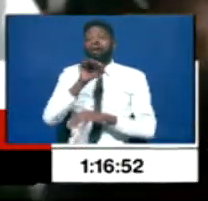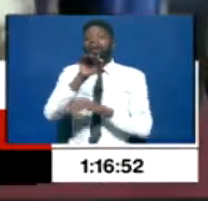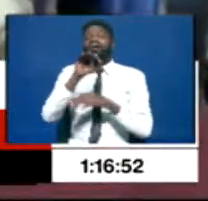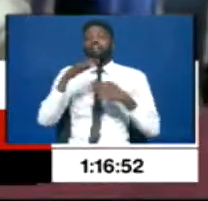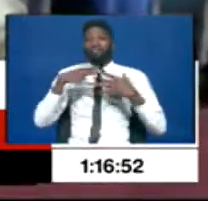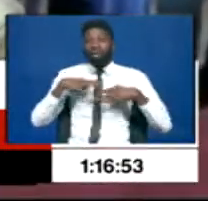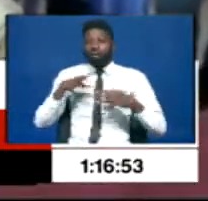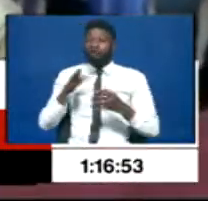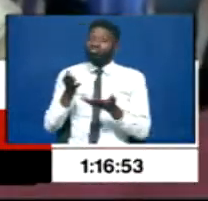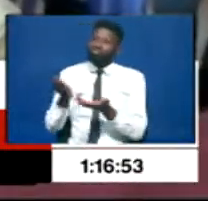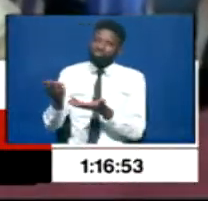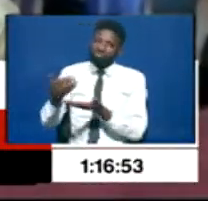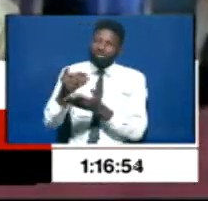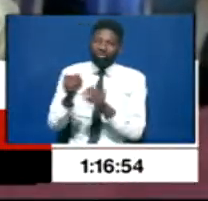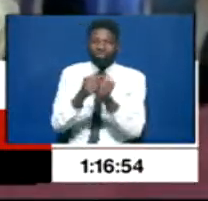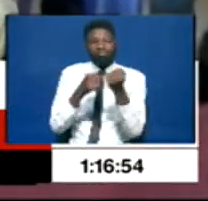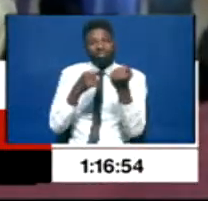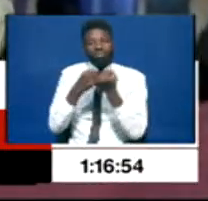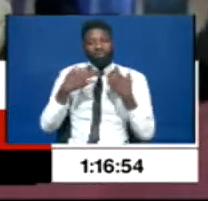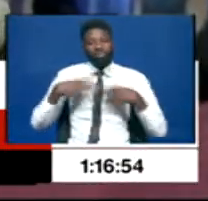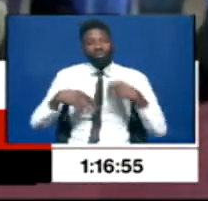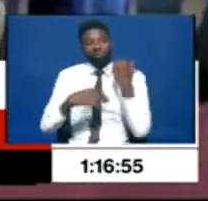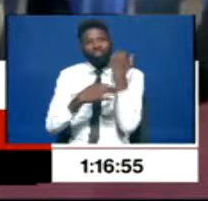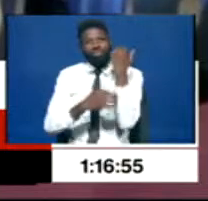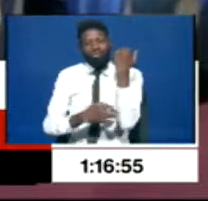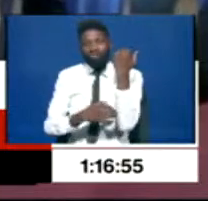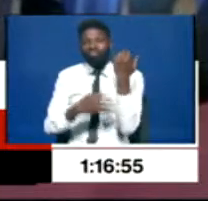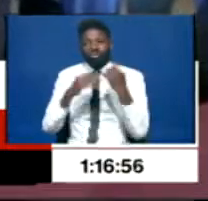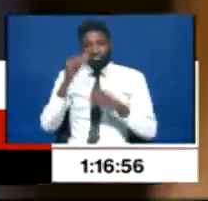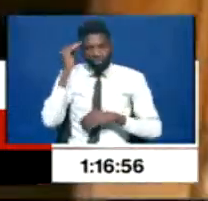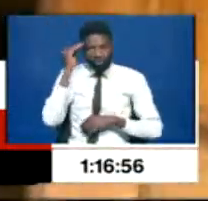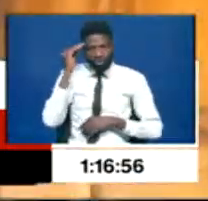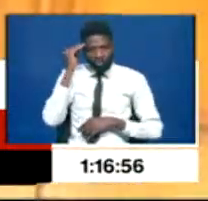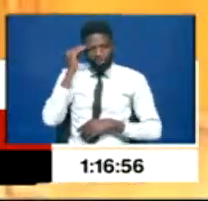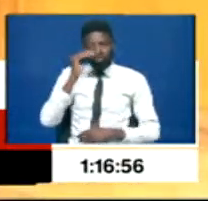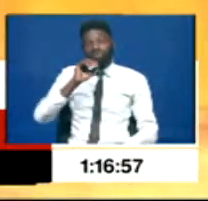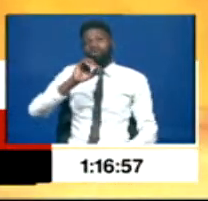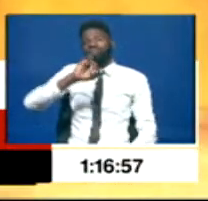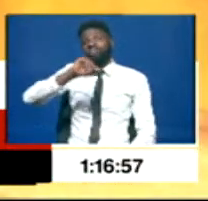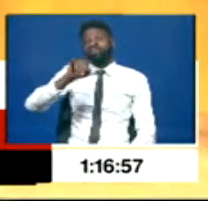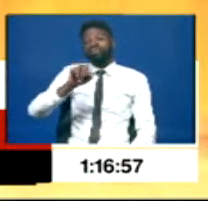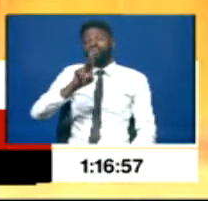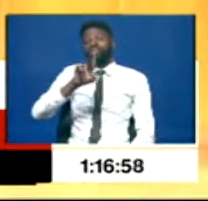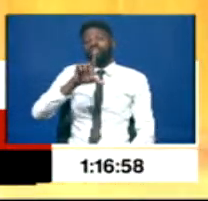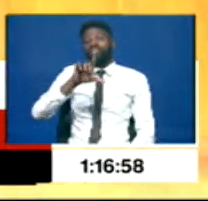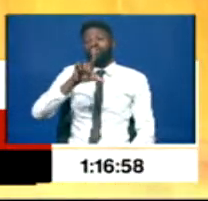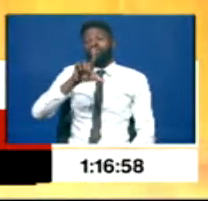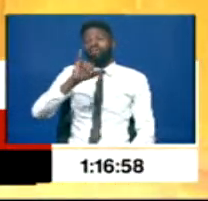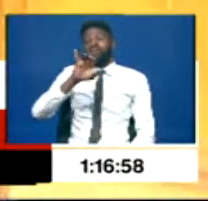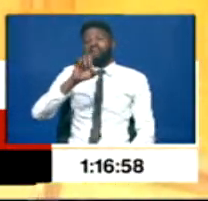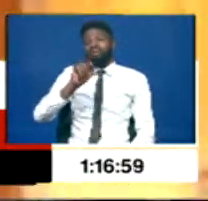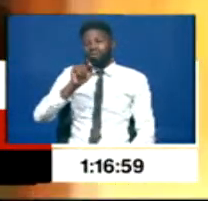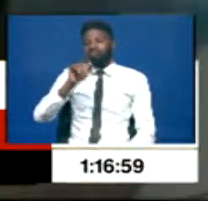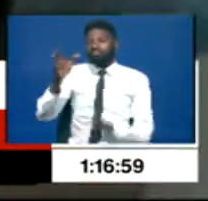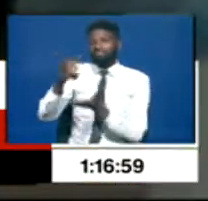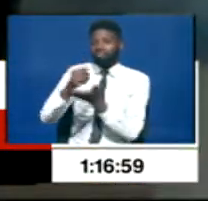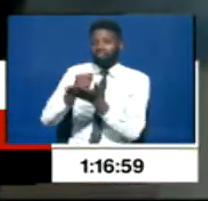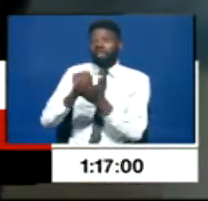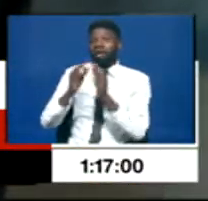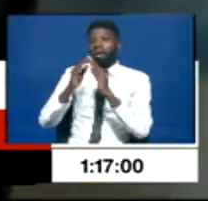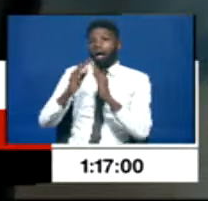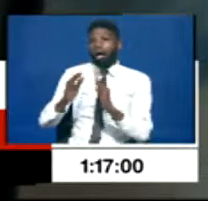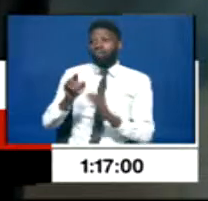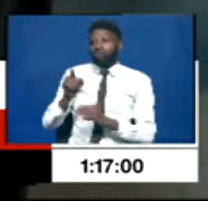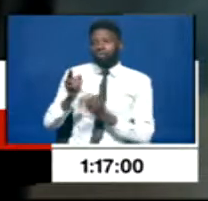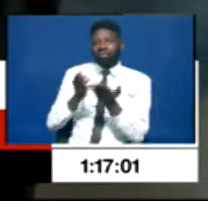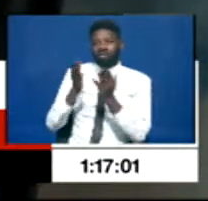education. Napara village elder Juliet Haemba enrolled a house help to school after she found out that the girl was interested in